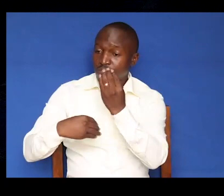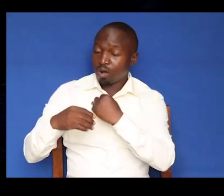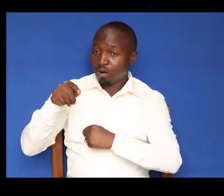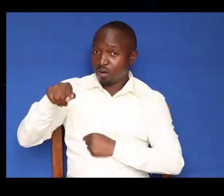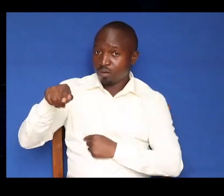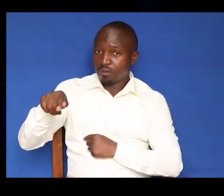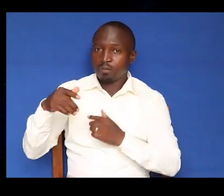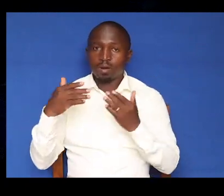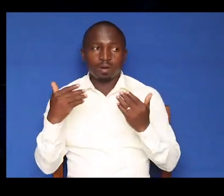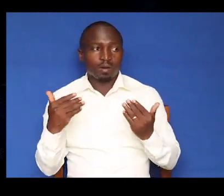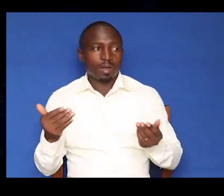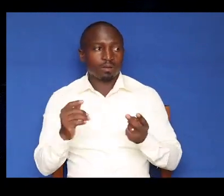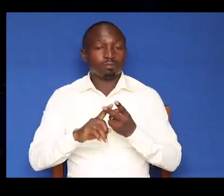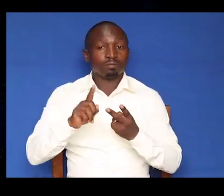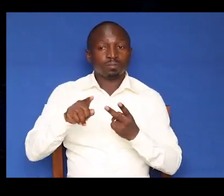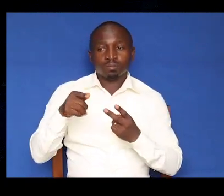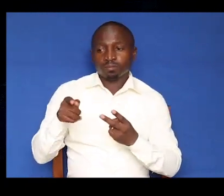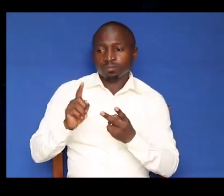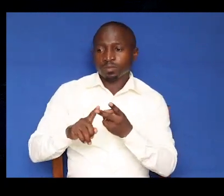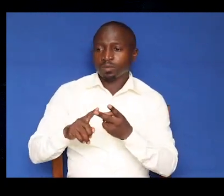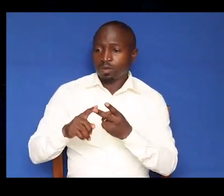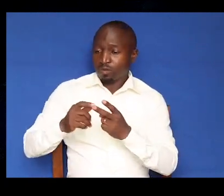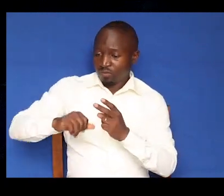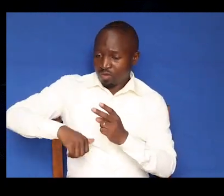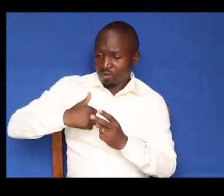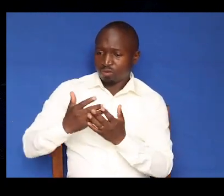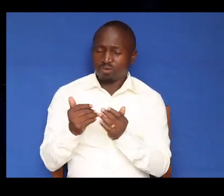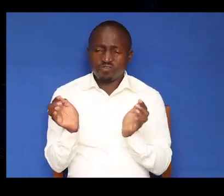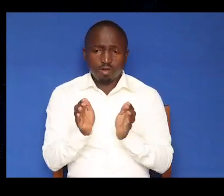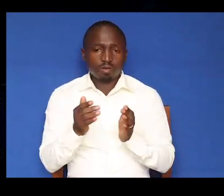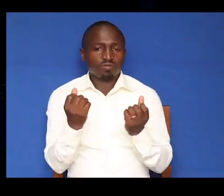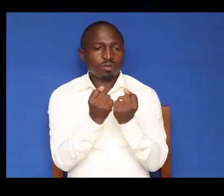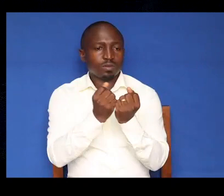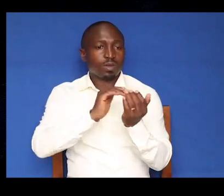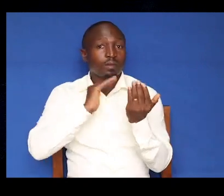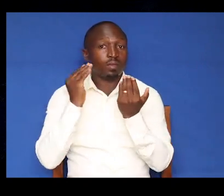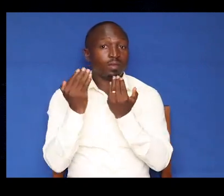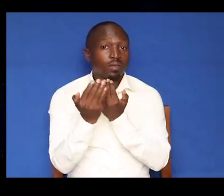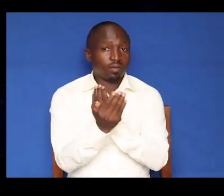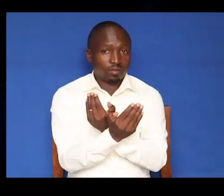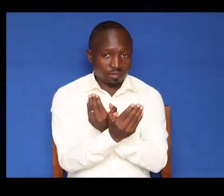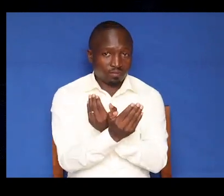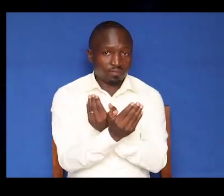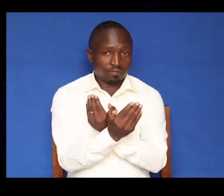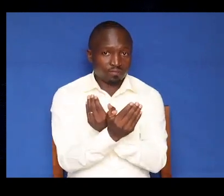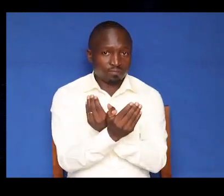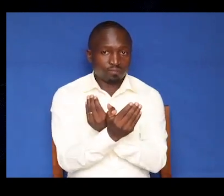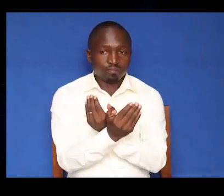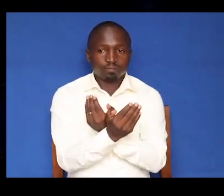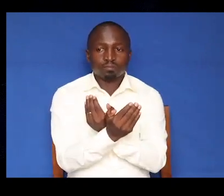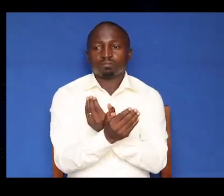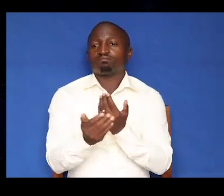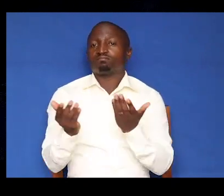organisms. So they use to develop protection against that. They use to